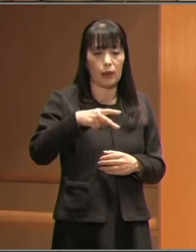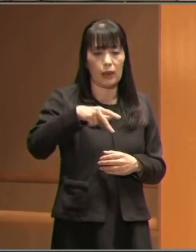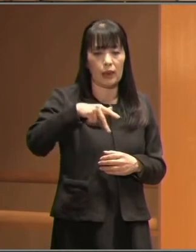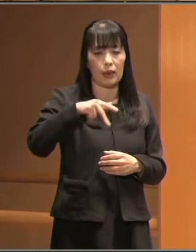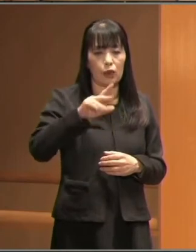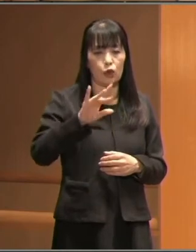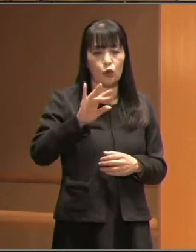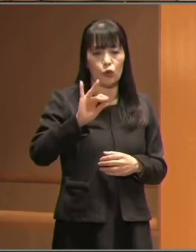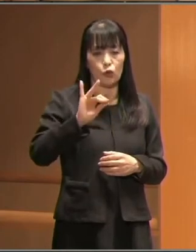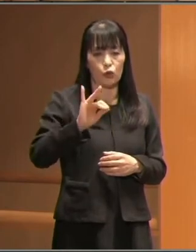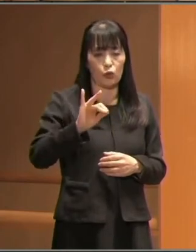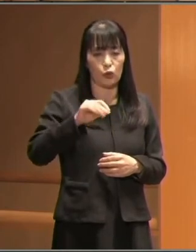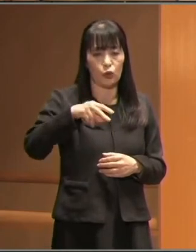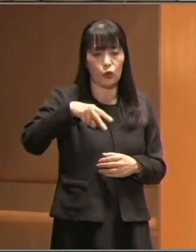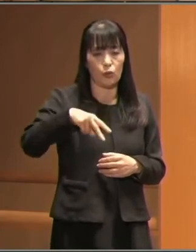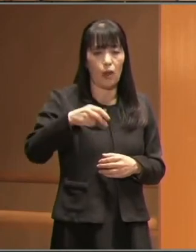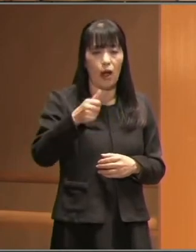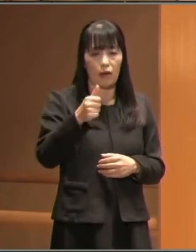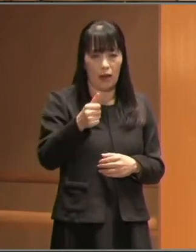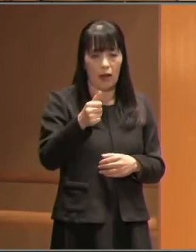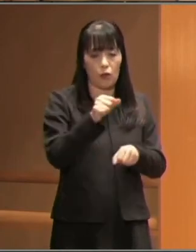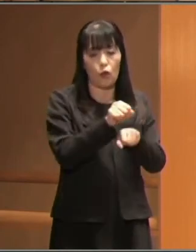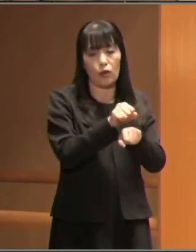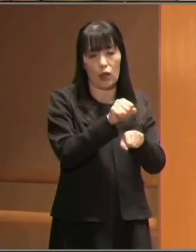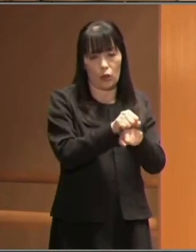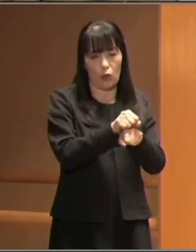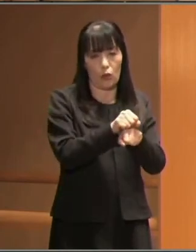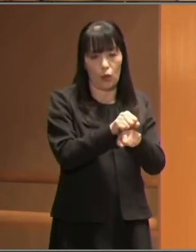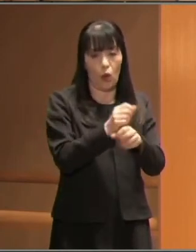We use paper bush Mitsumata,